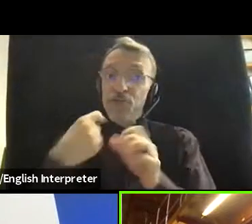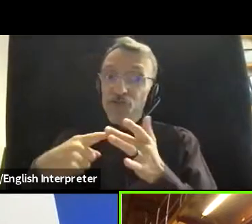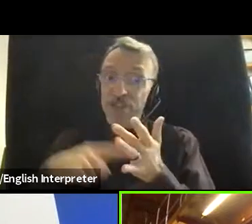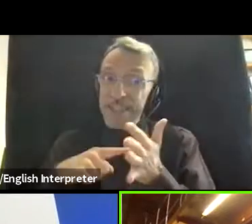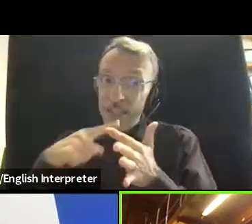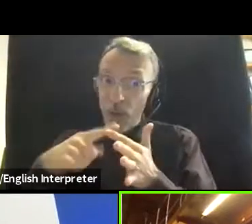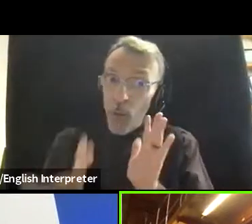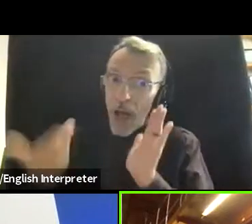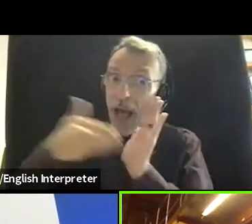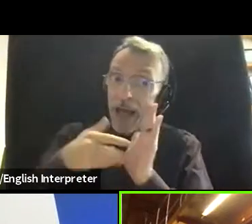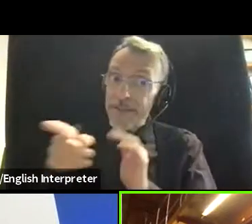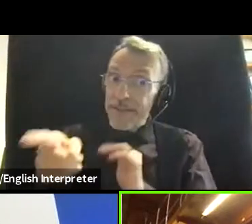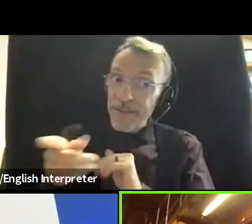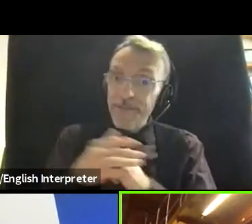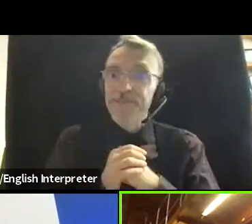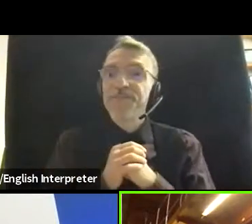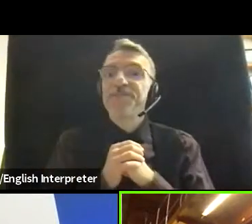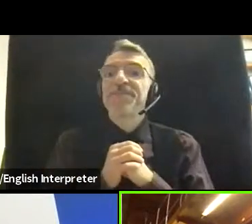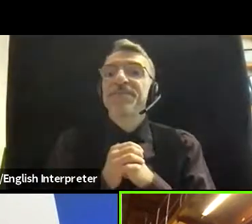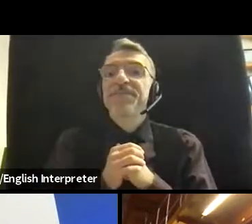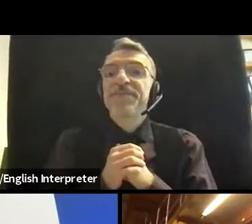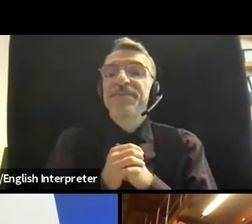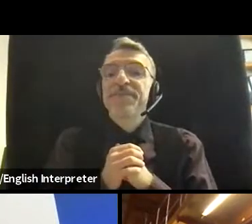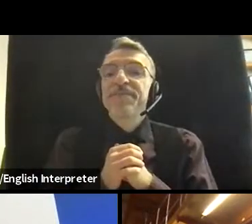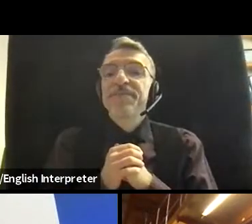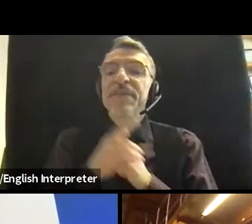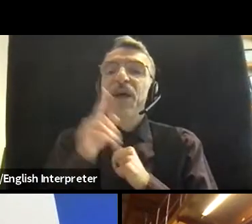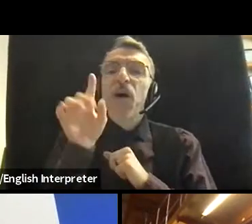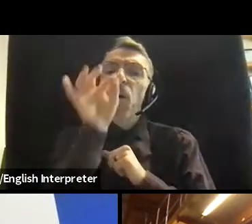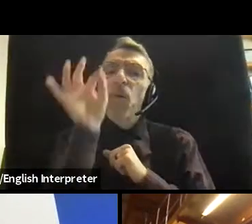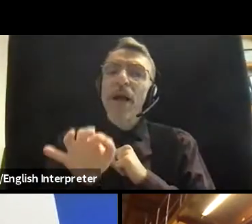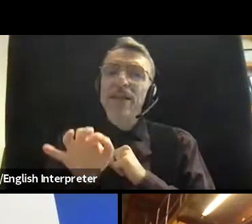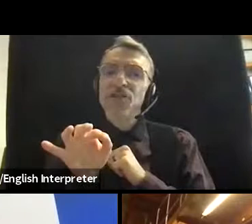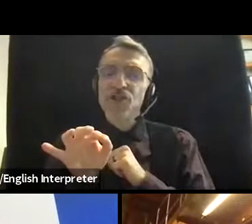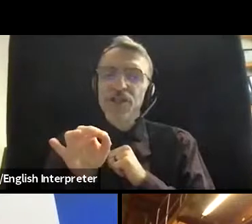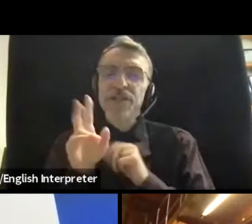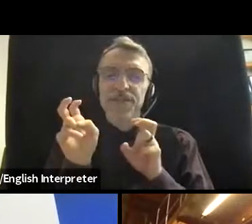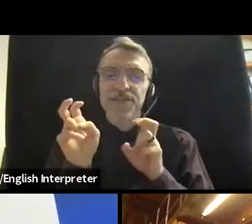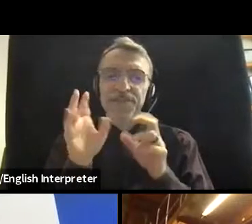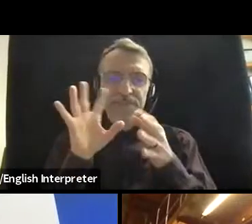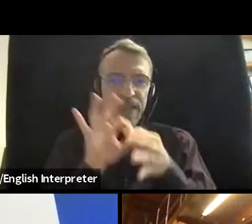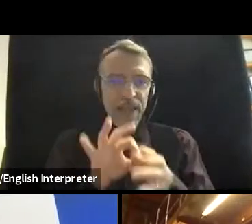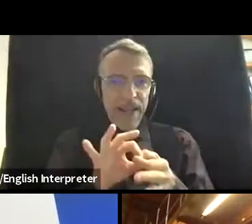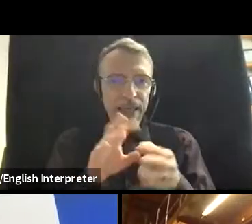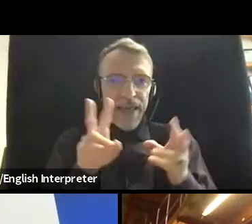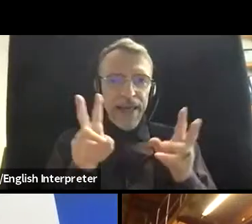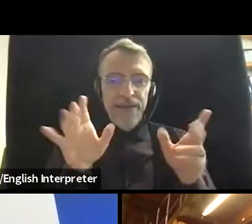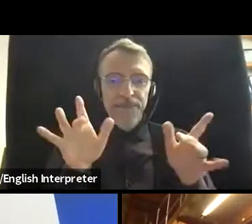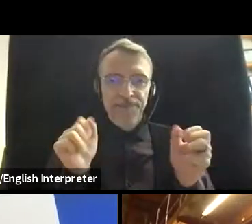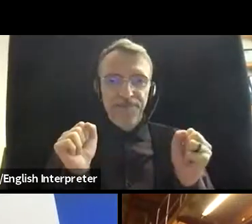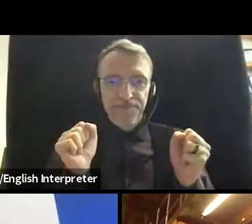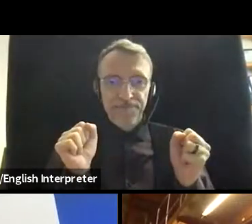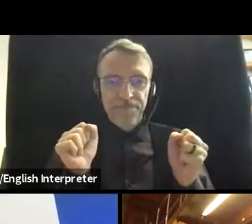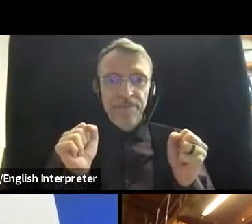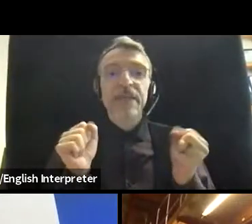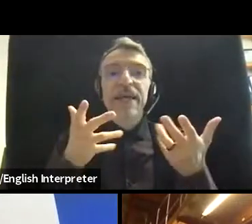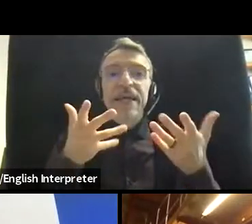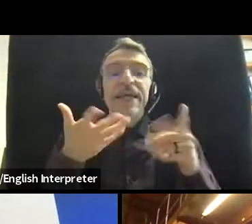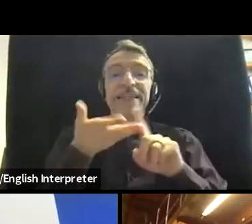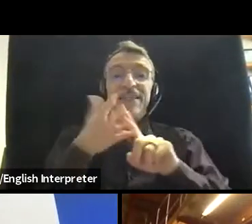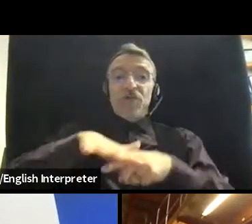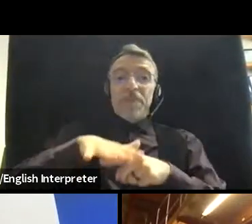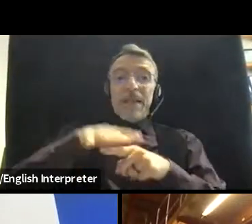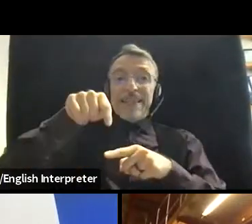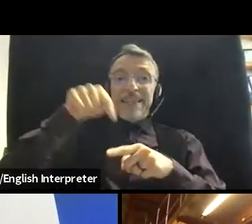to, please, thank you. Sure. There was a question which was asking about how big a discriminating